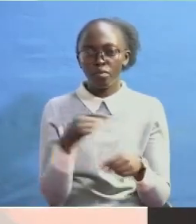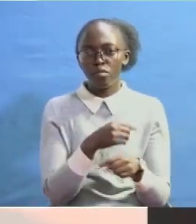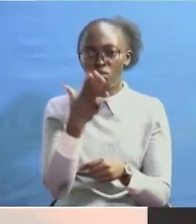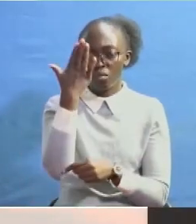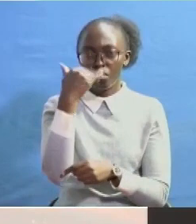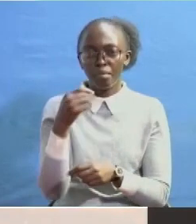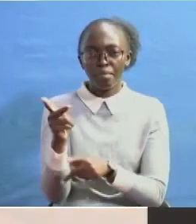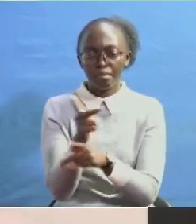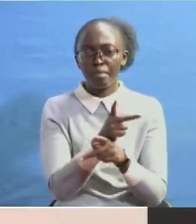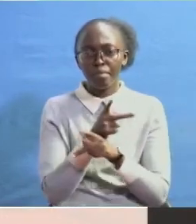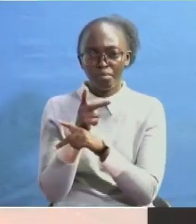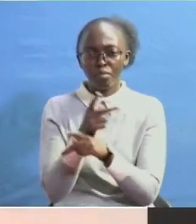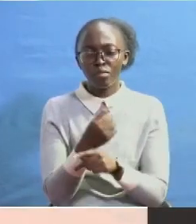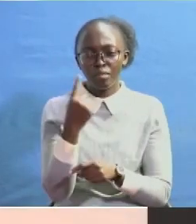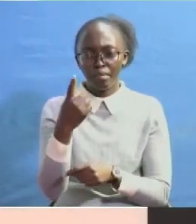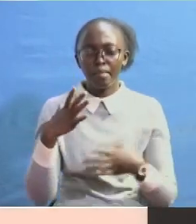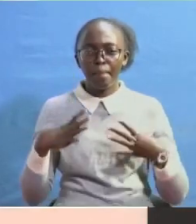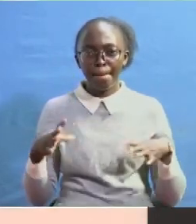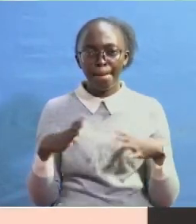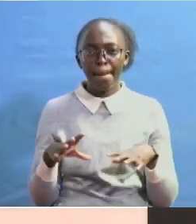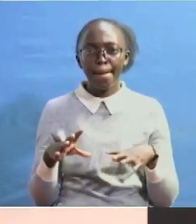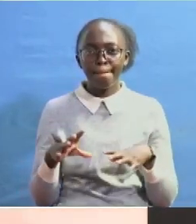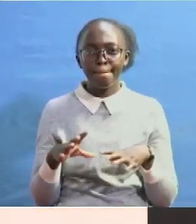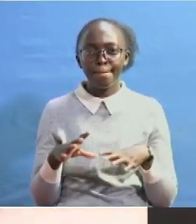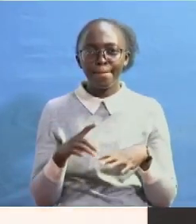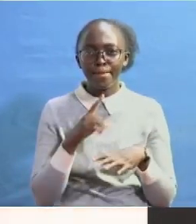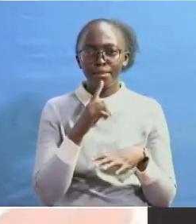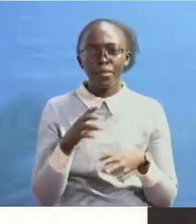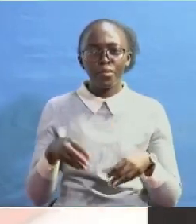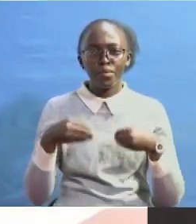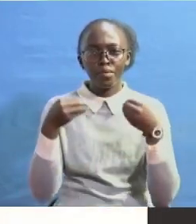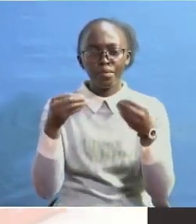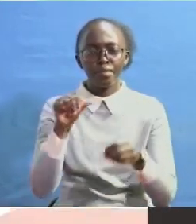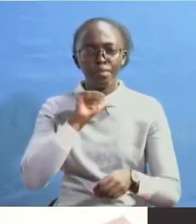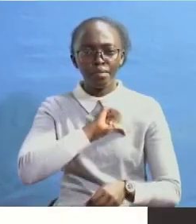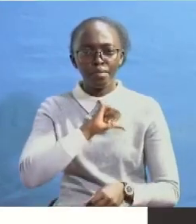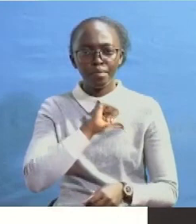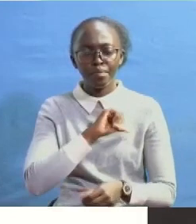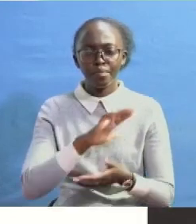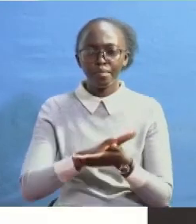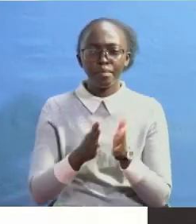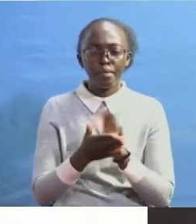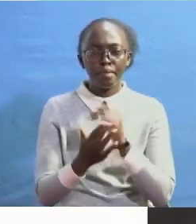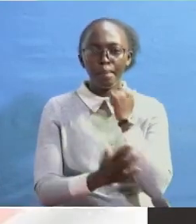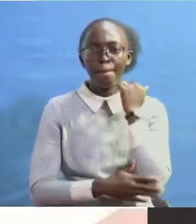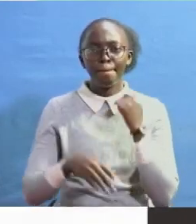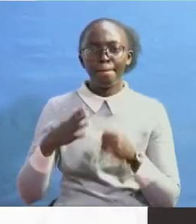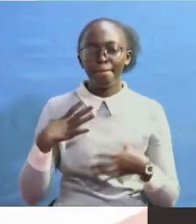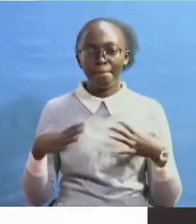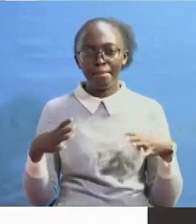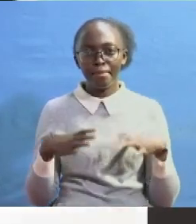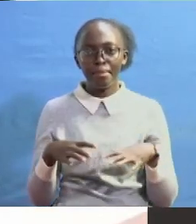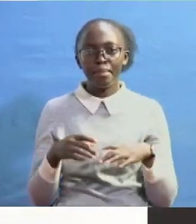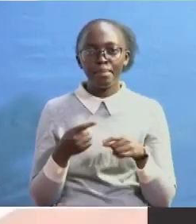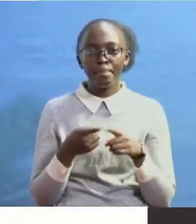protecting a particular player. So you are giving him an advantage of becoming a monopoly and you have the chance